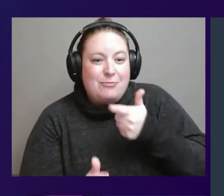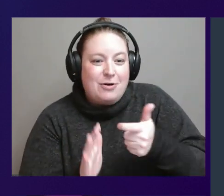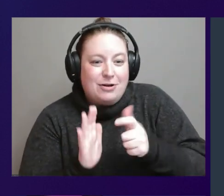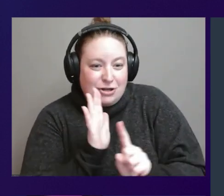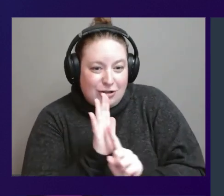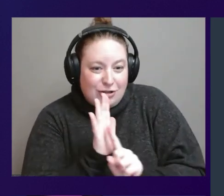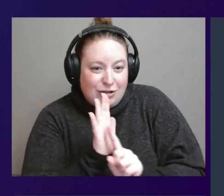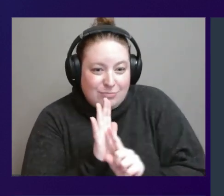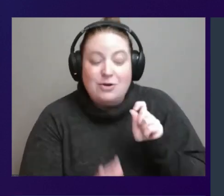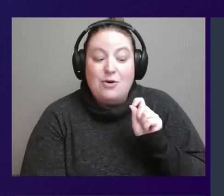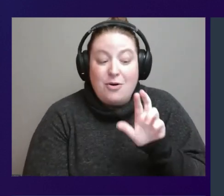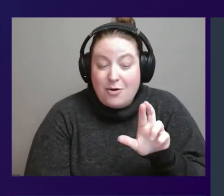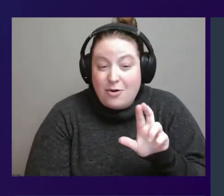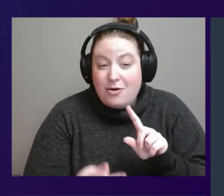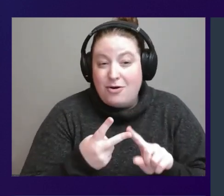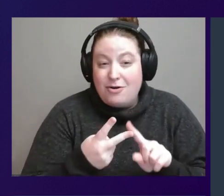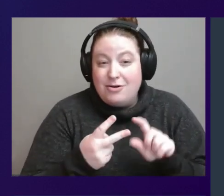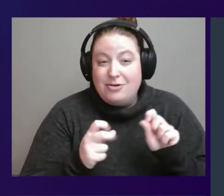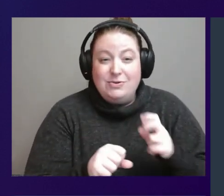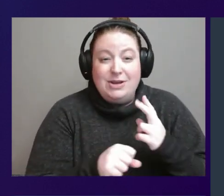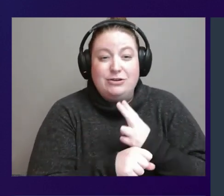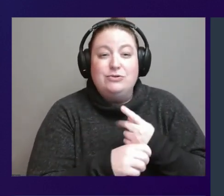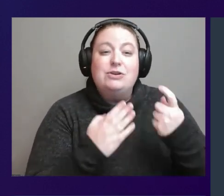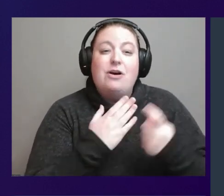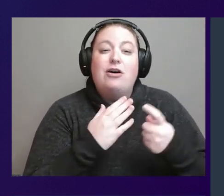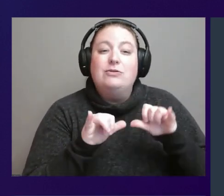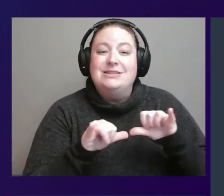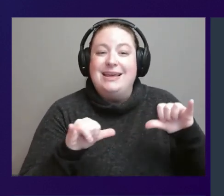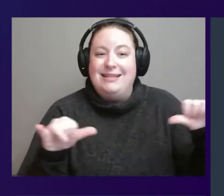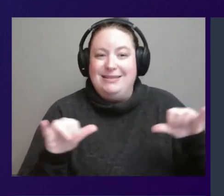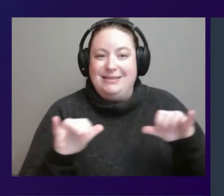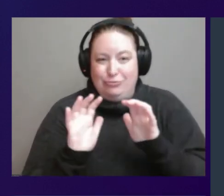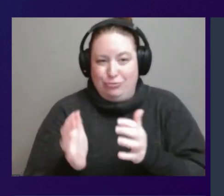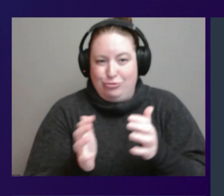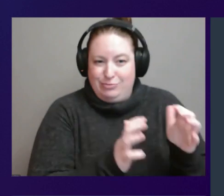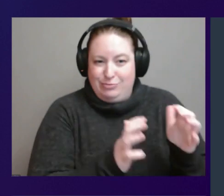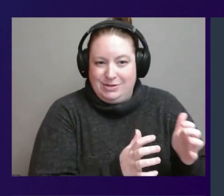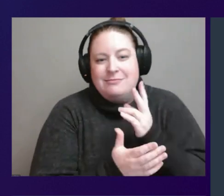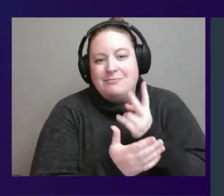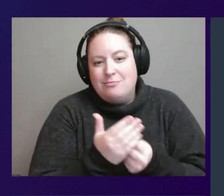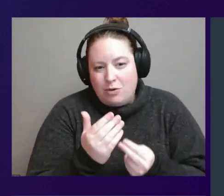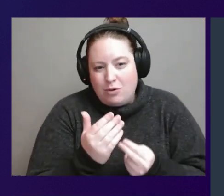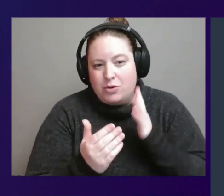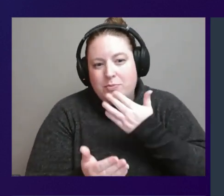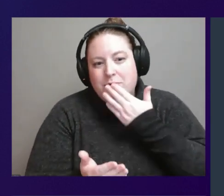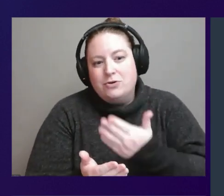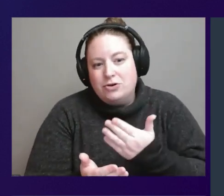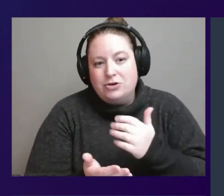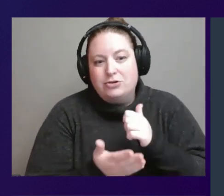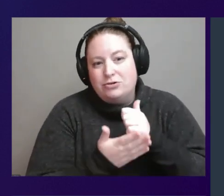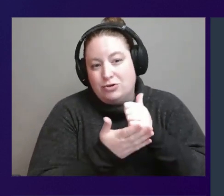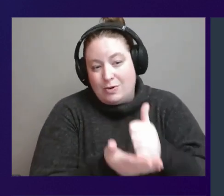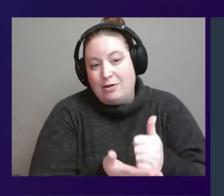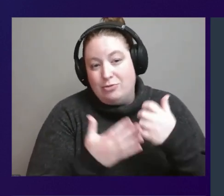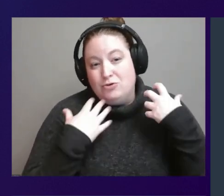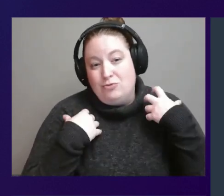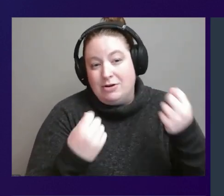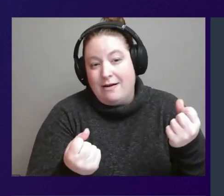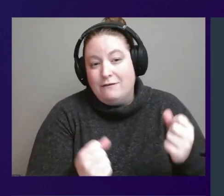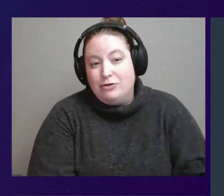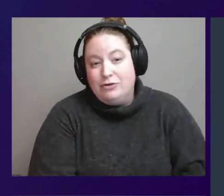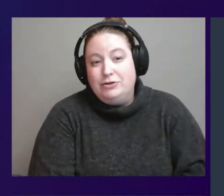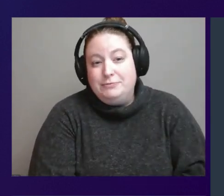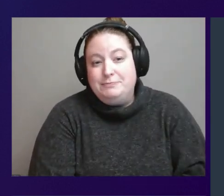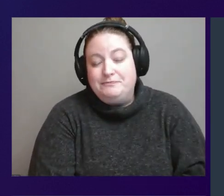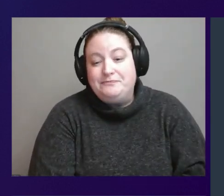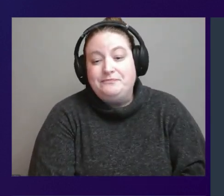you can use auto scaling groups. Those are both going to be good ways to help you recover. The